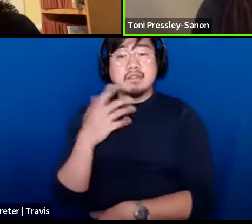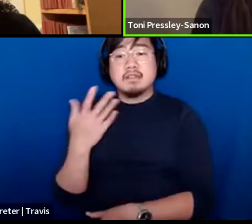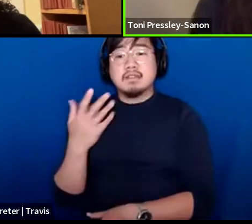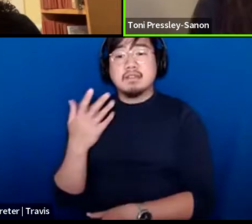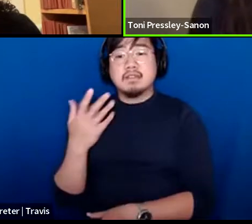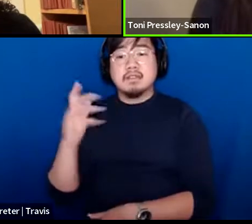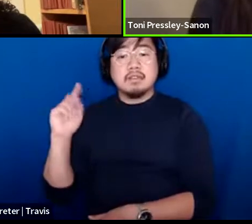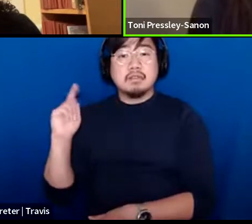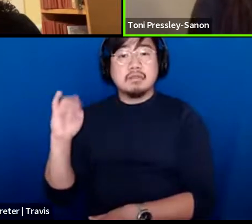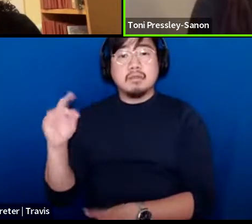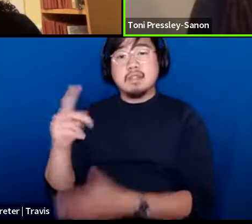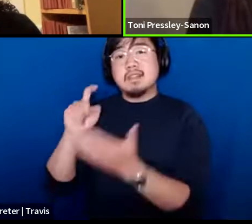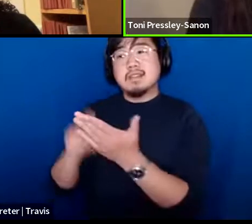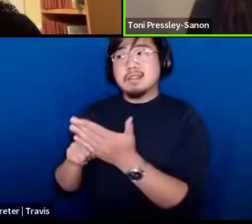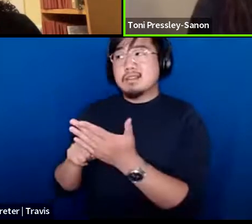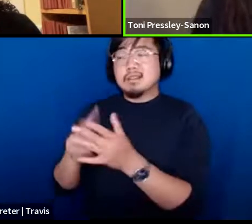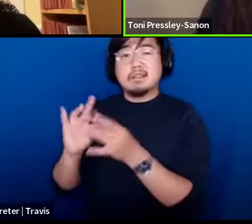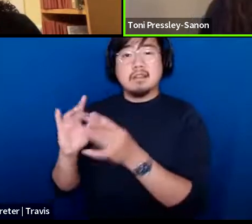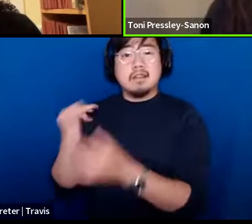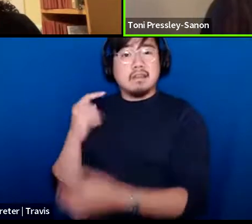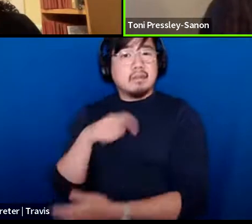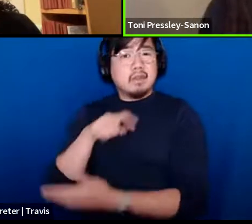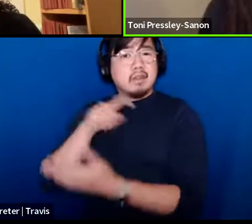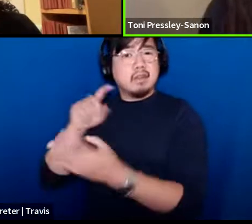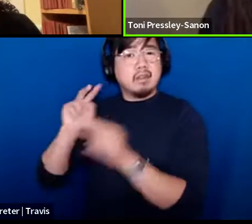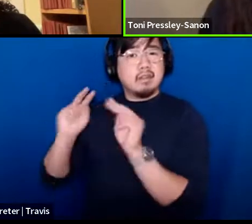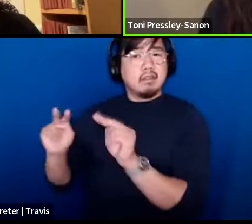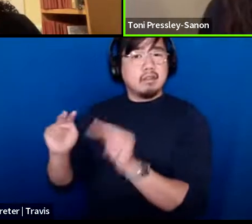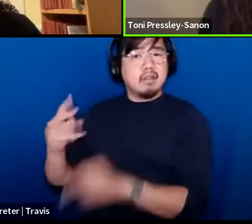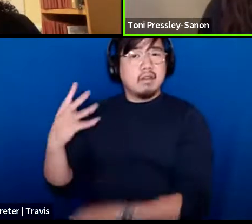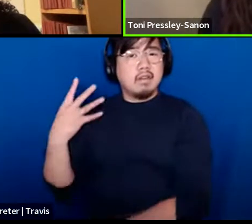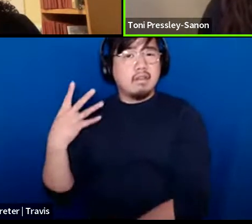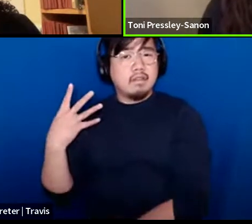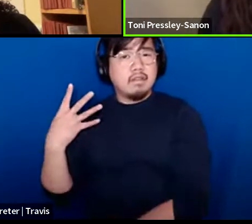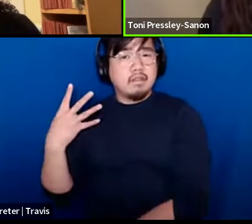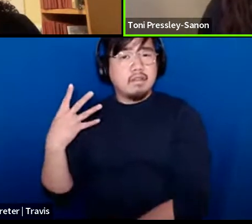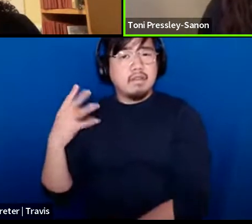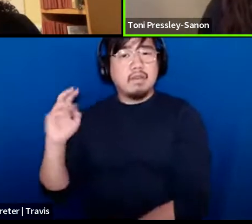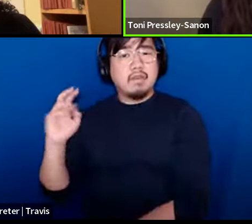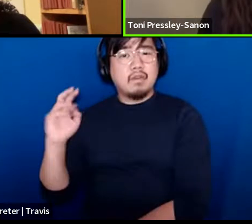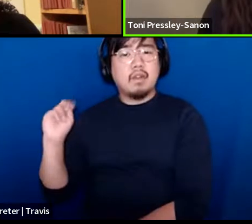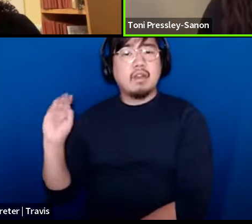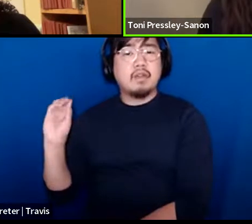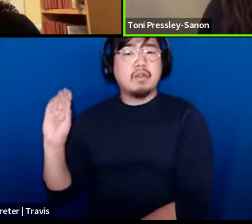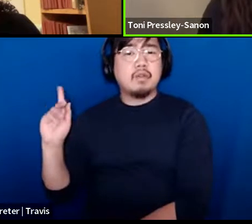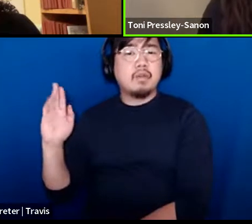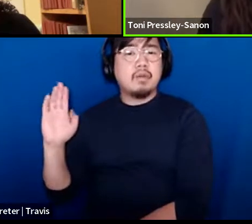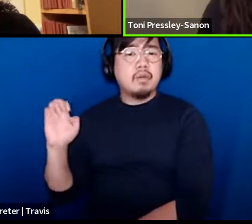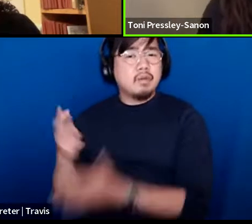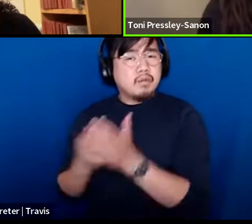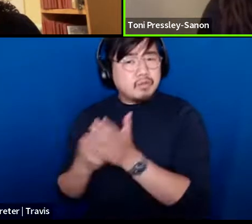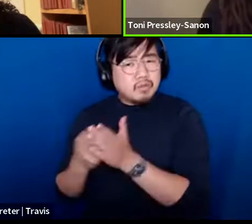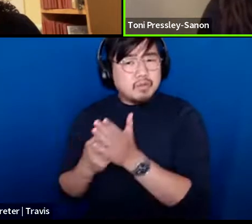It is part of the human condition. So that would be